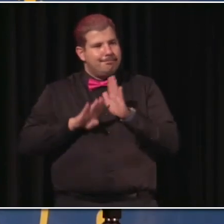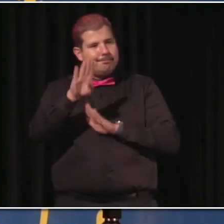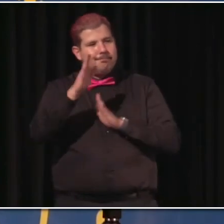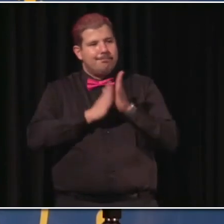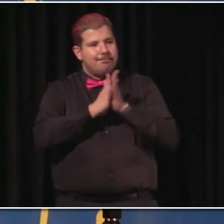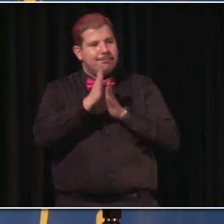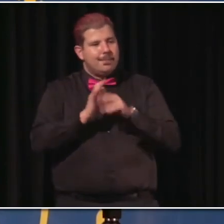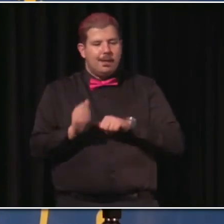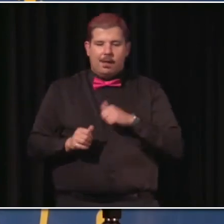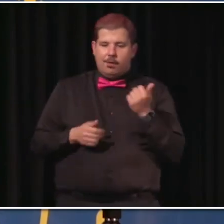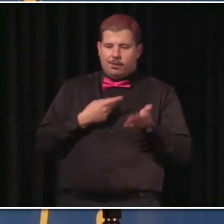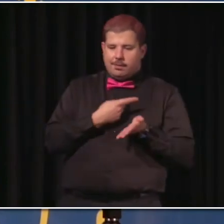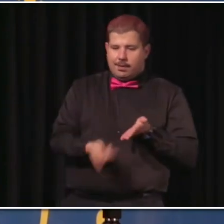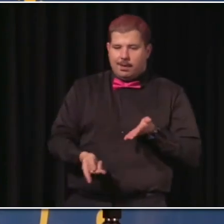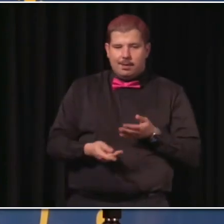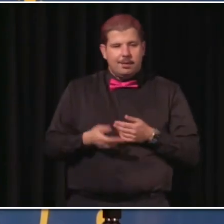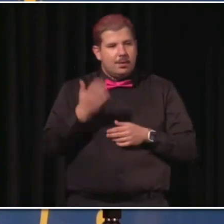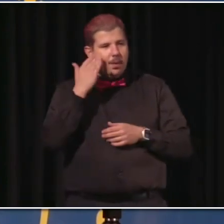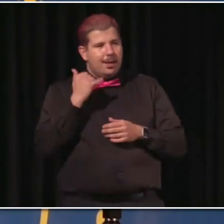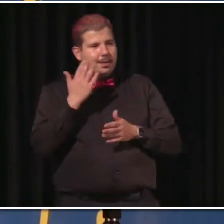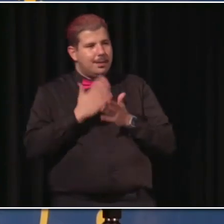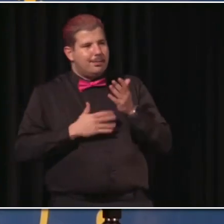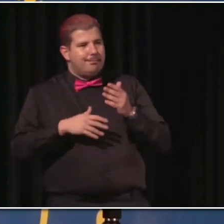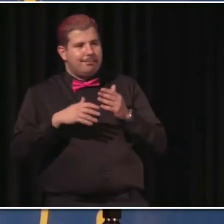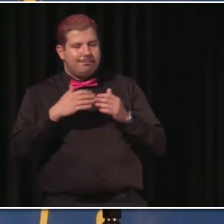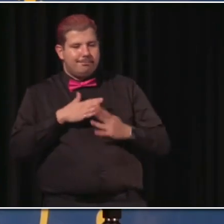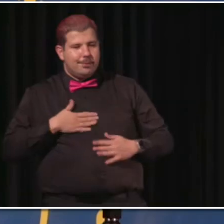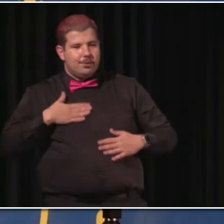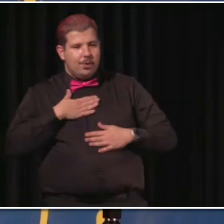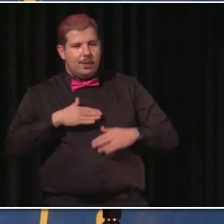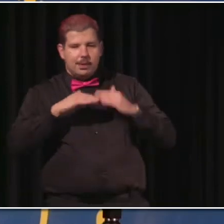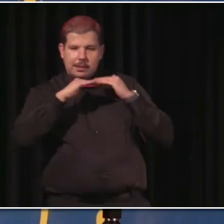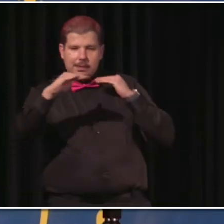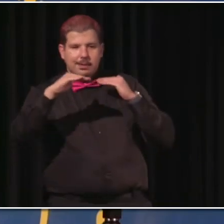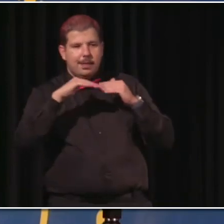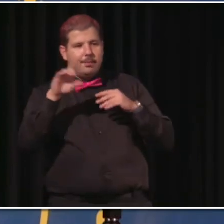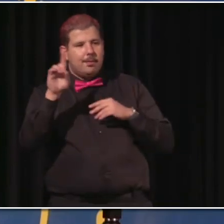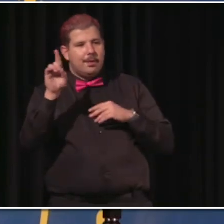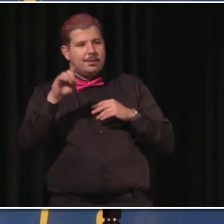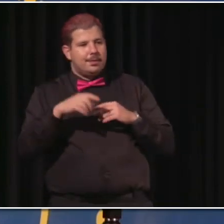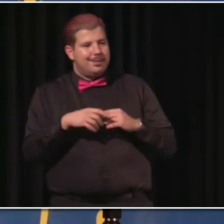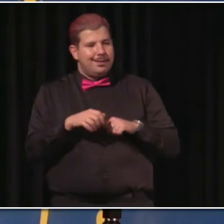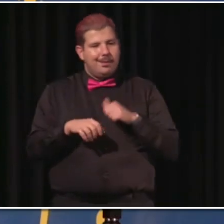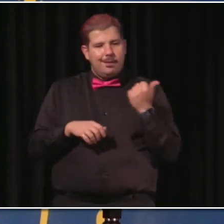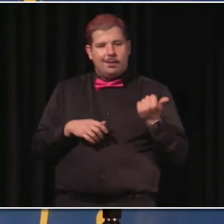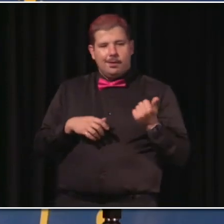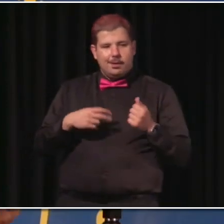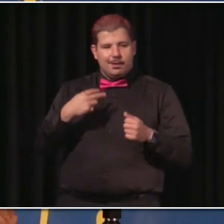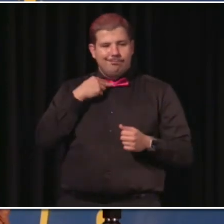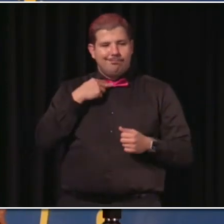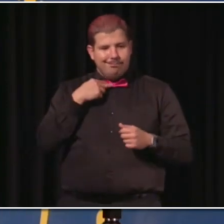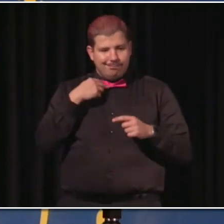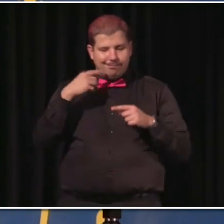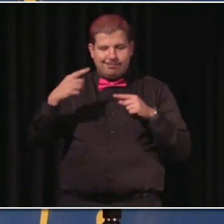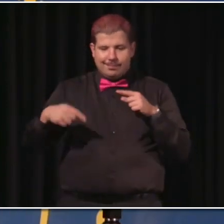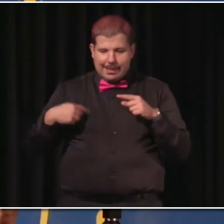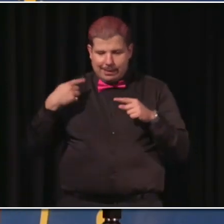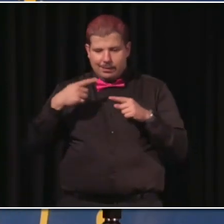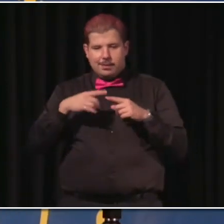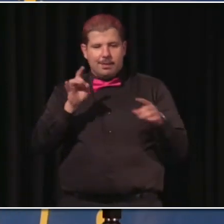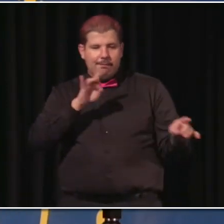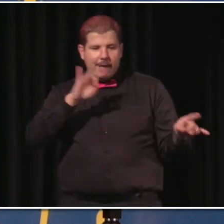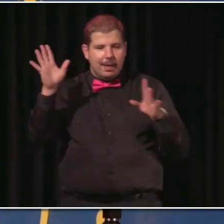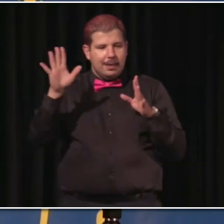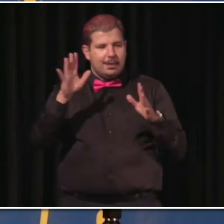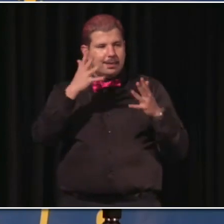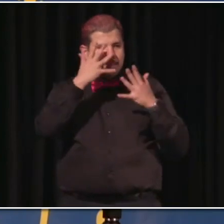some enjoy stable democracies while others are trapped in cycles of violence and